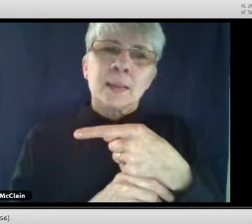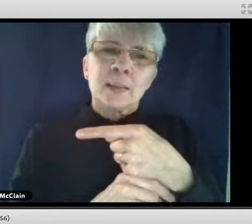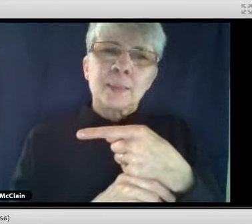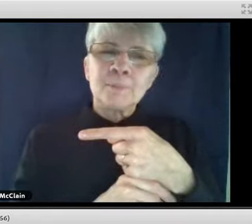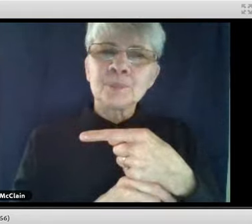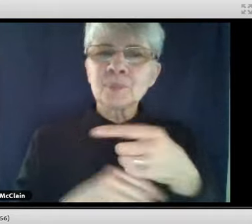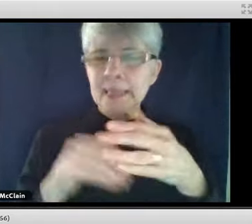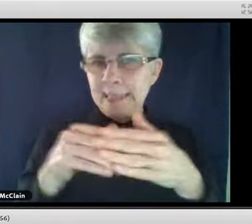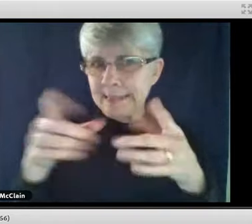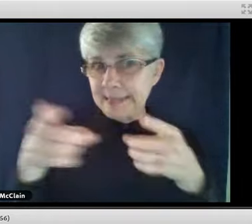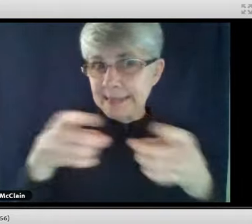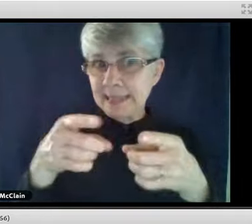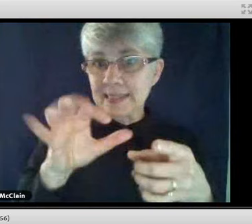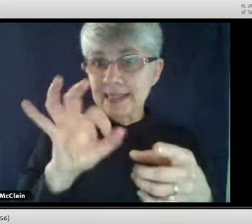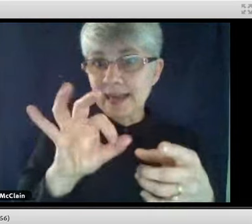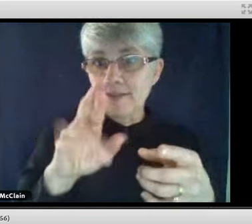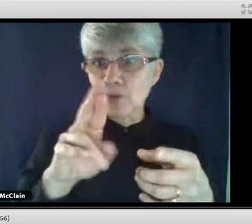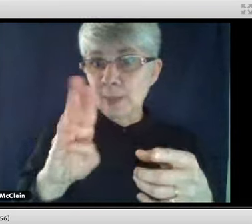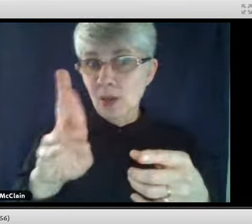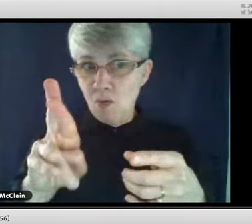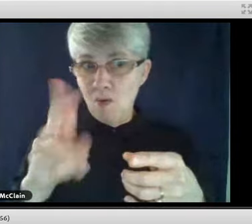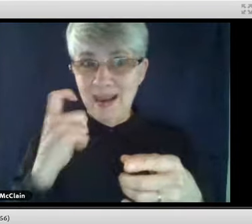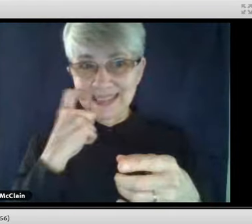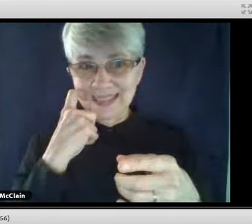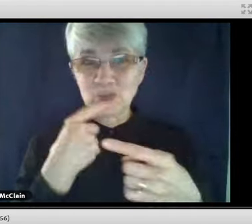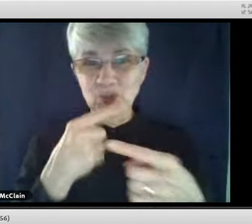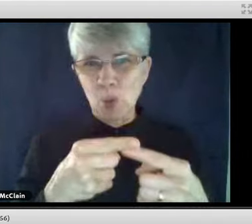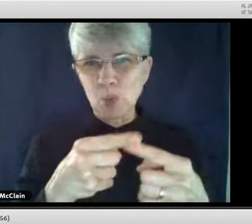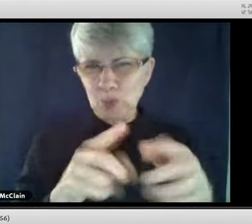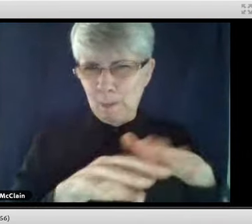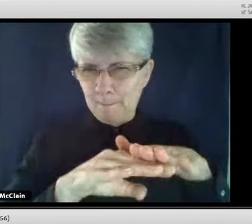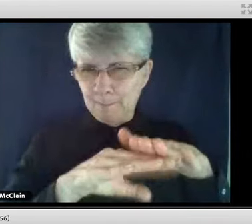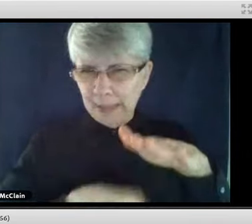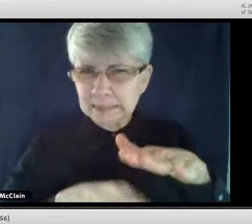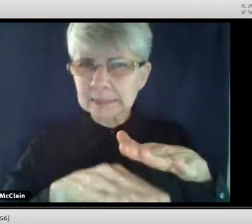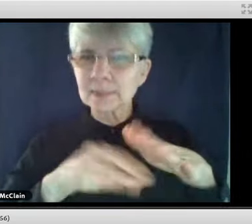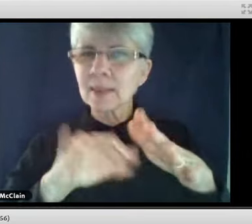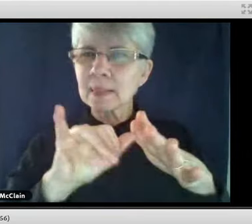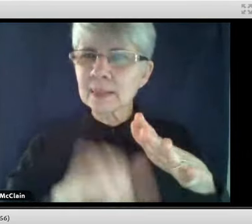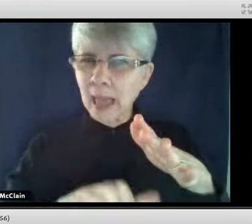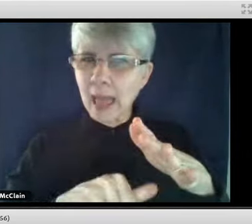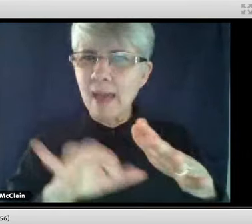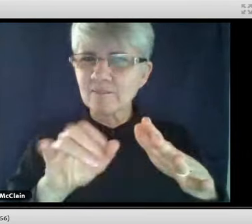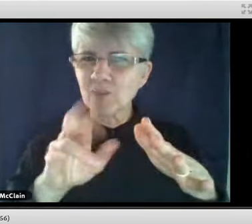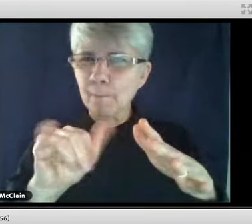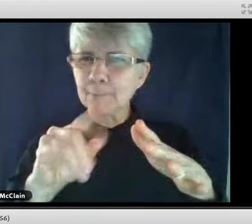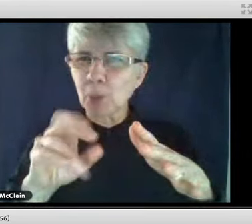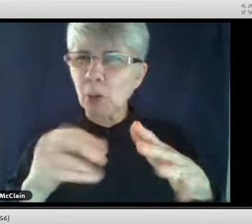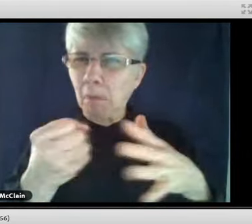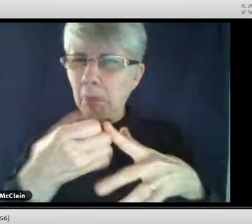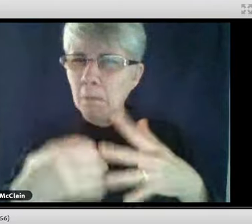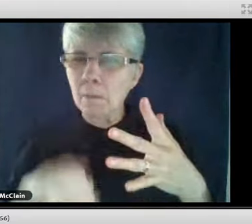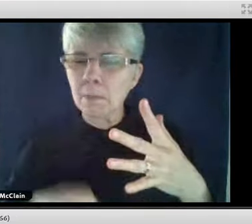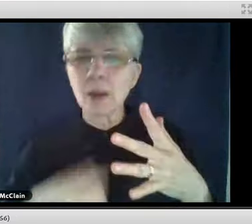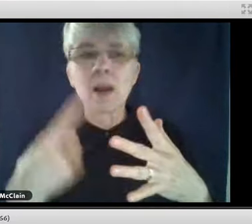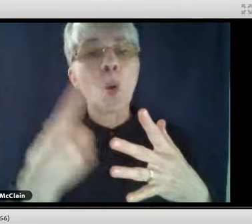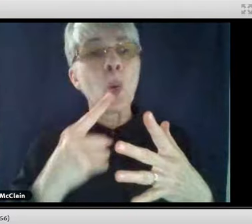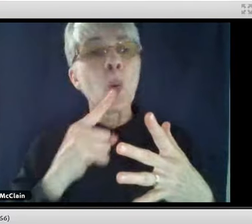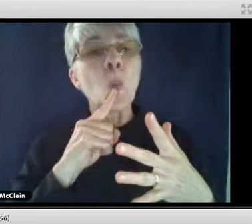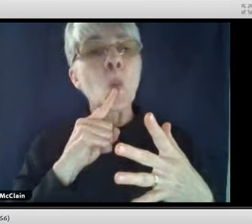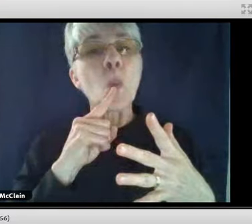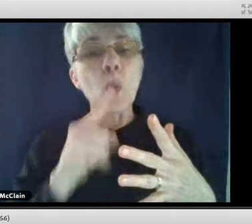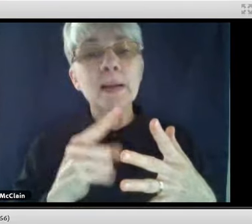in discussing Ferber, right? So I just told the nuts and bolts, right, of Ferber. And then what is the point of this? Because